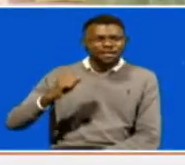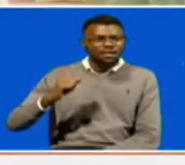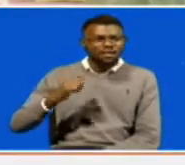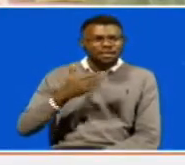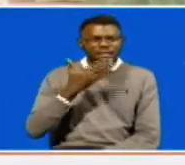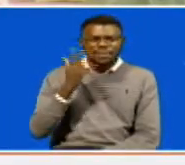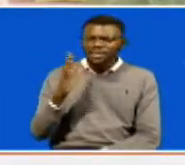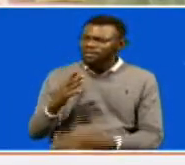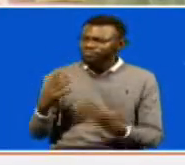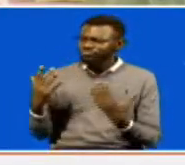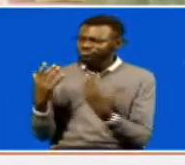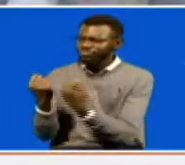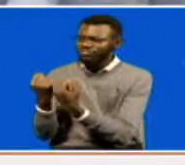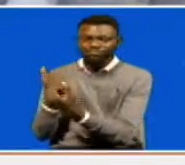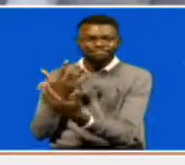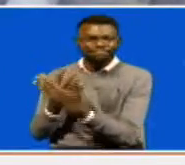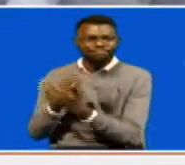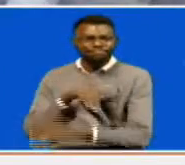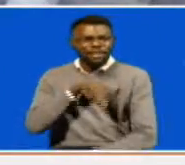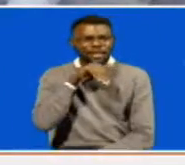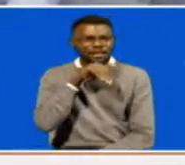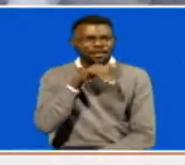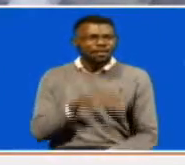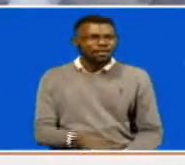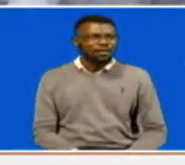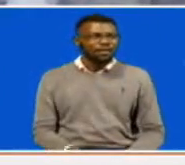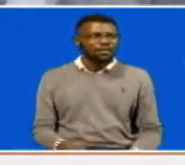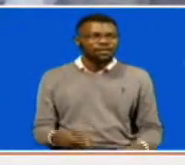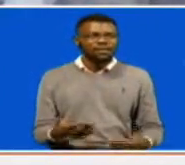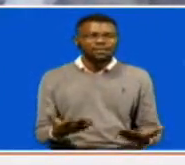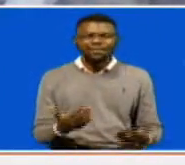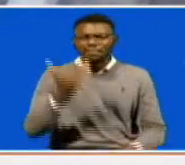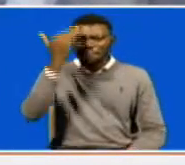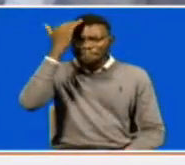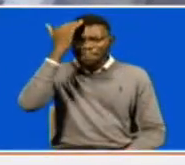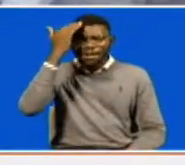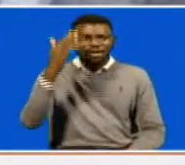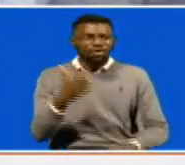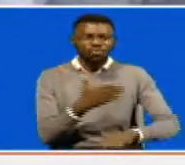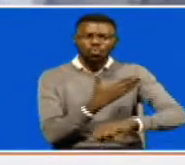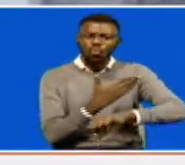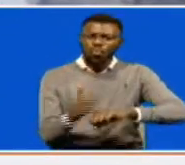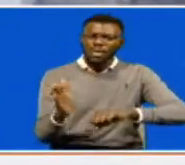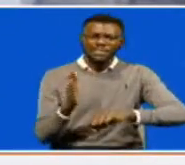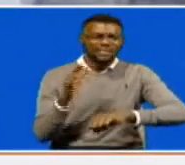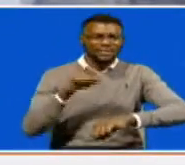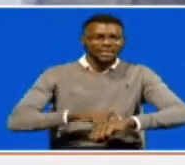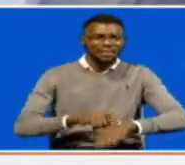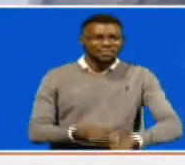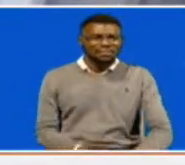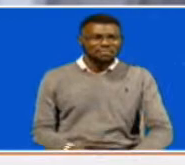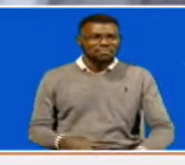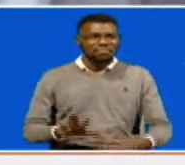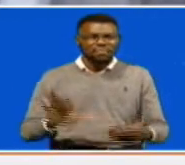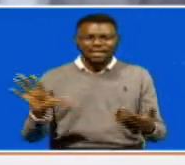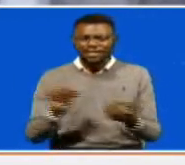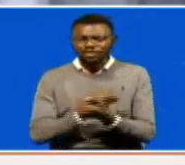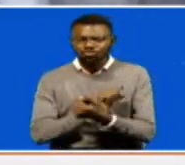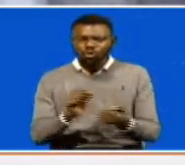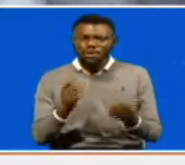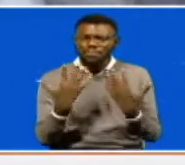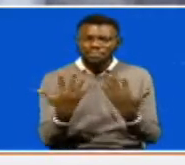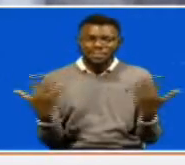let them go and arrest Raila. We will be wasting our Mondays on unnecessary destruction of